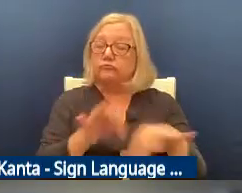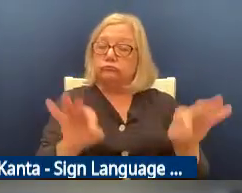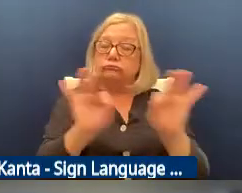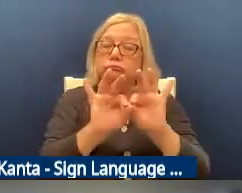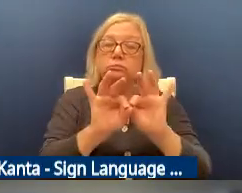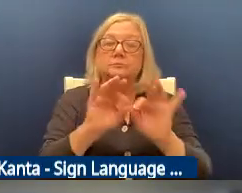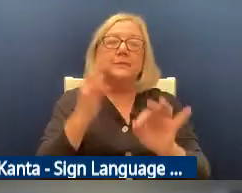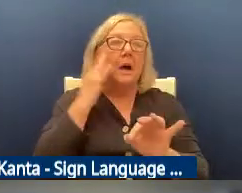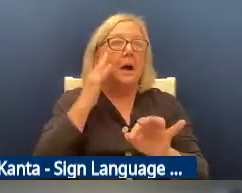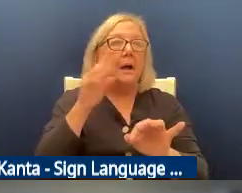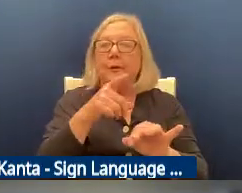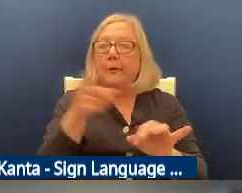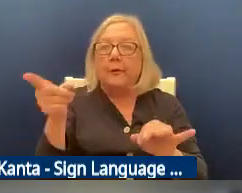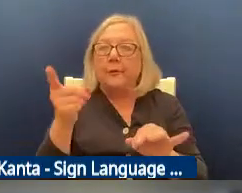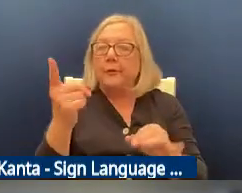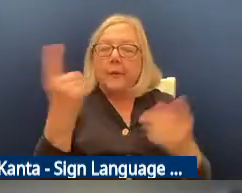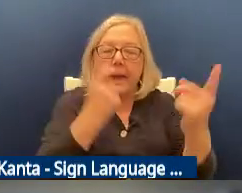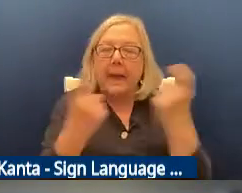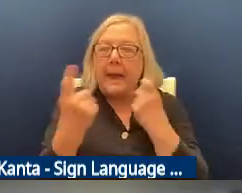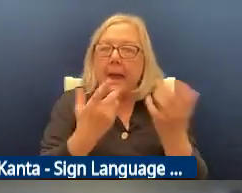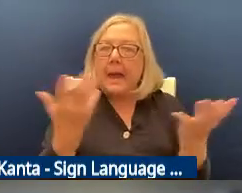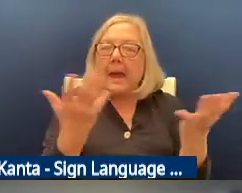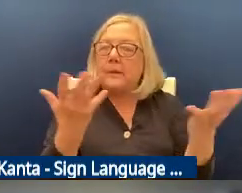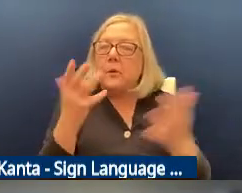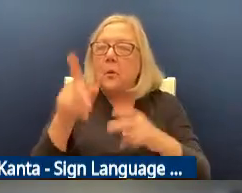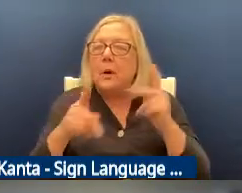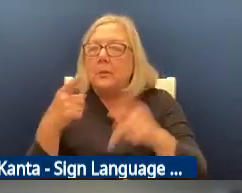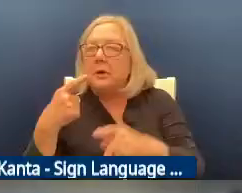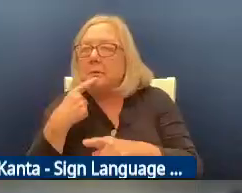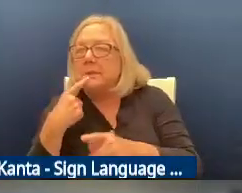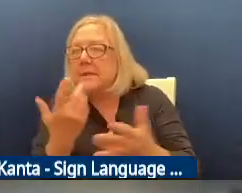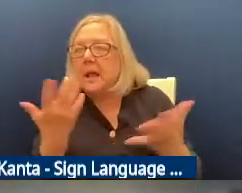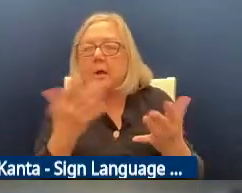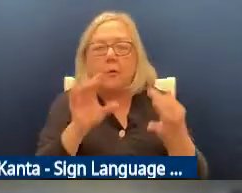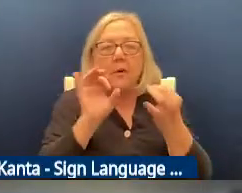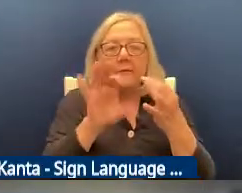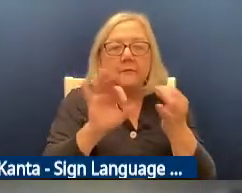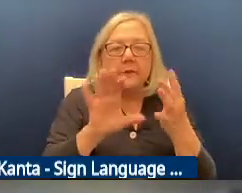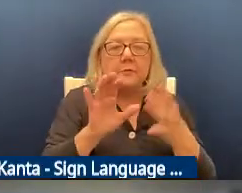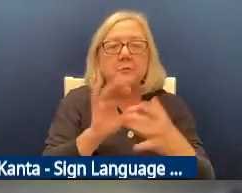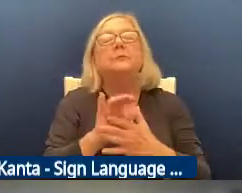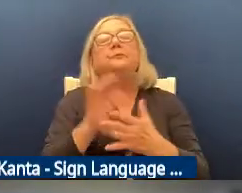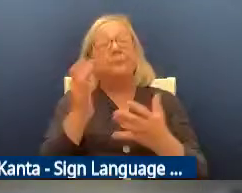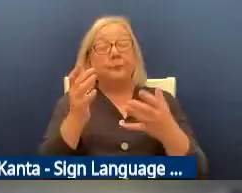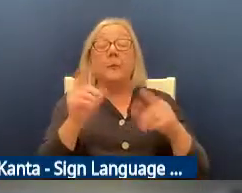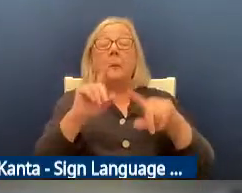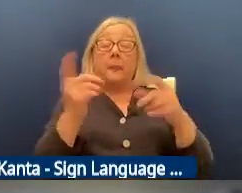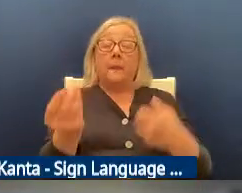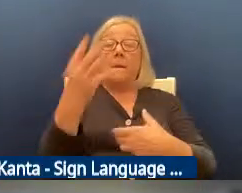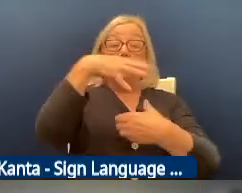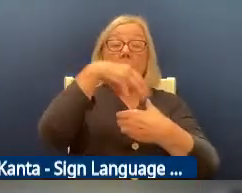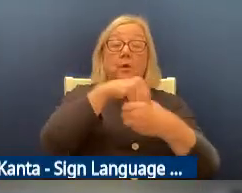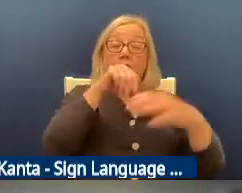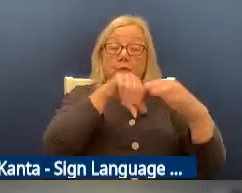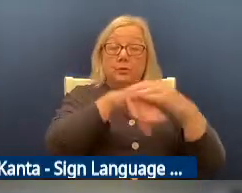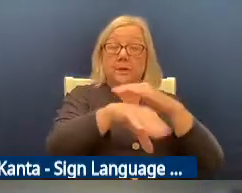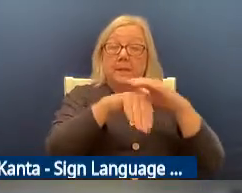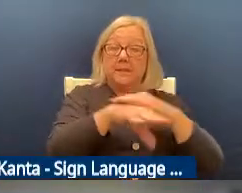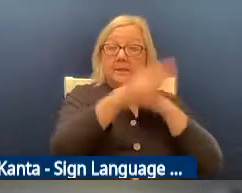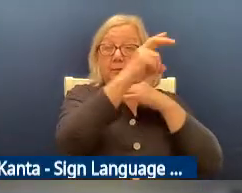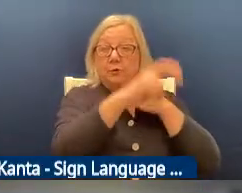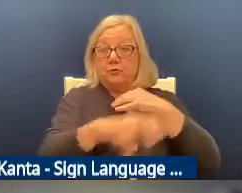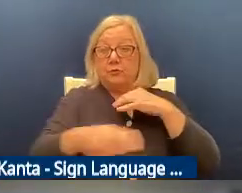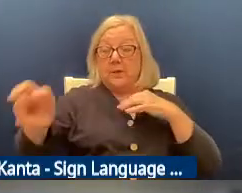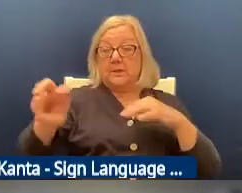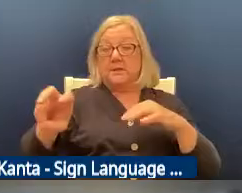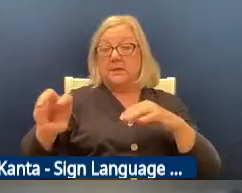what we're hearing, what's the feedback? It includes the significance of accessible transitions from the